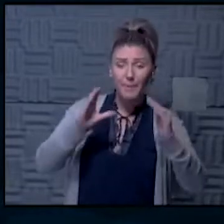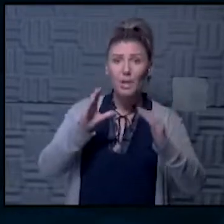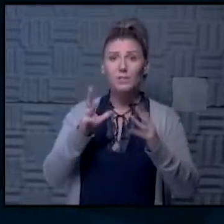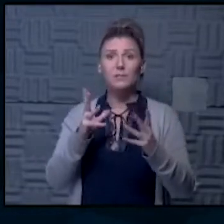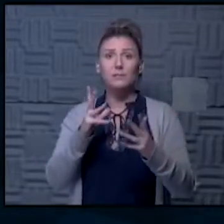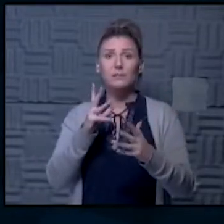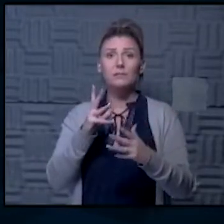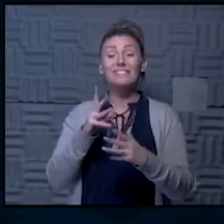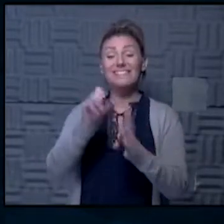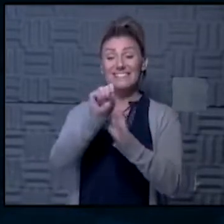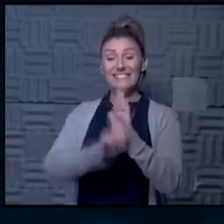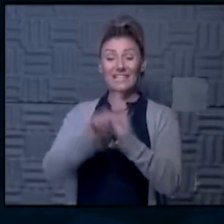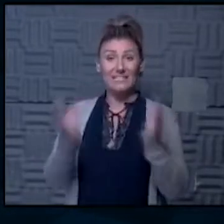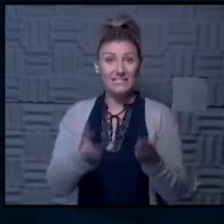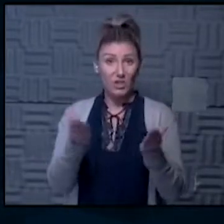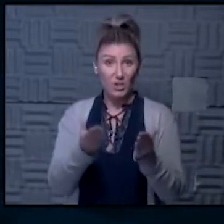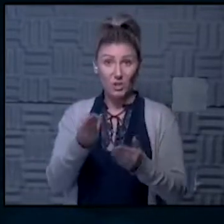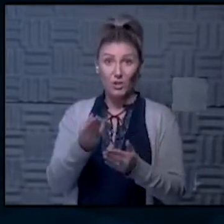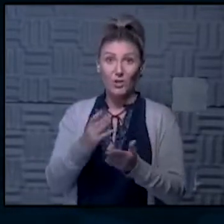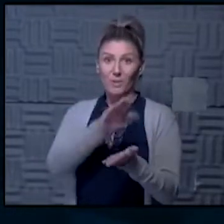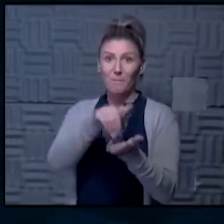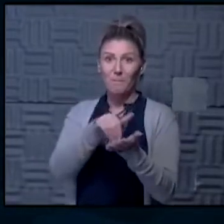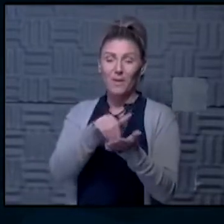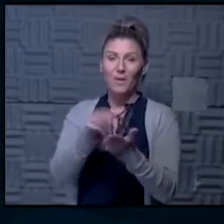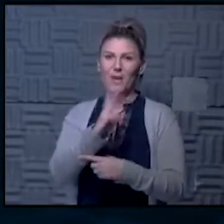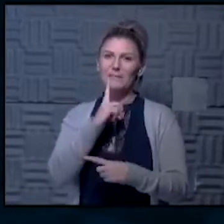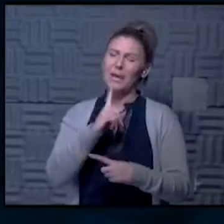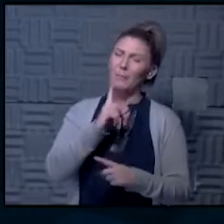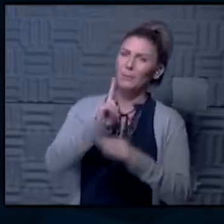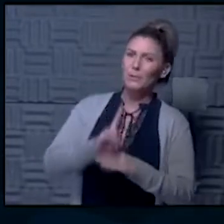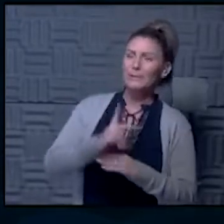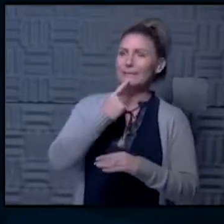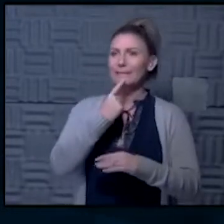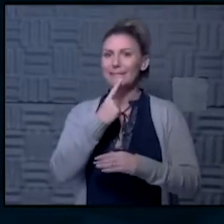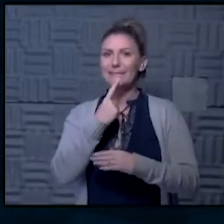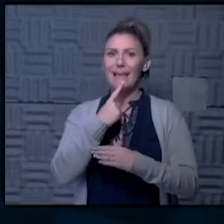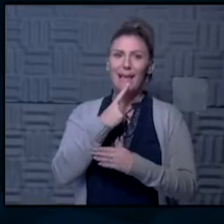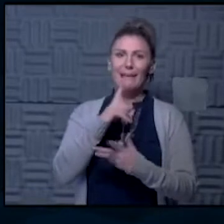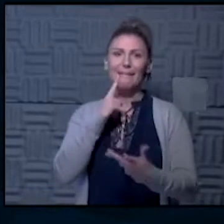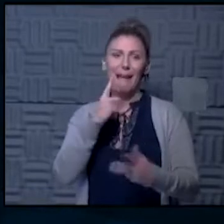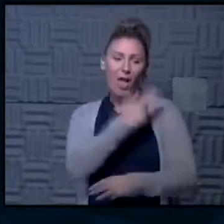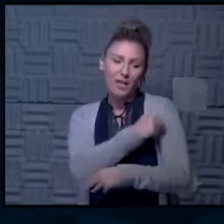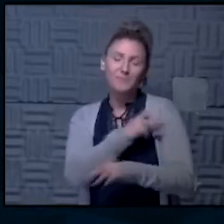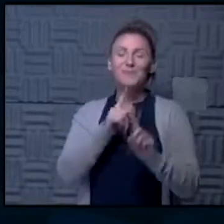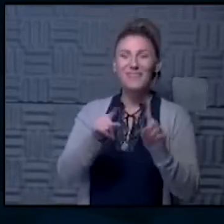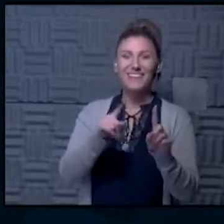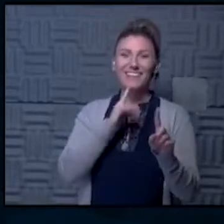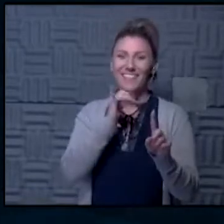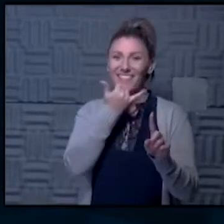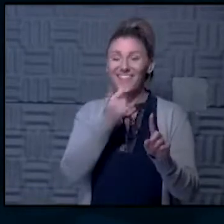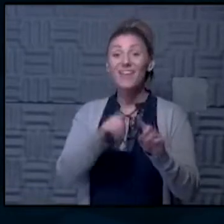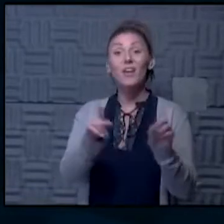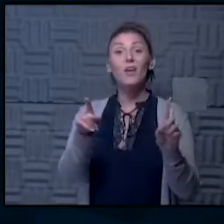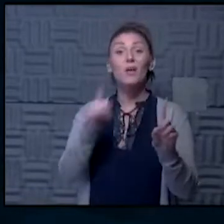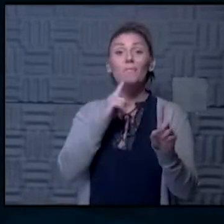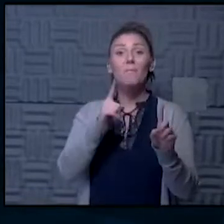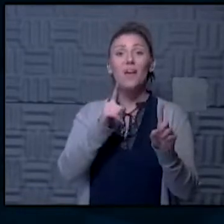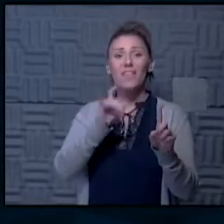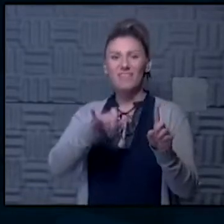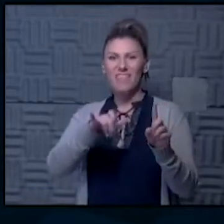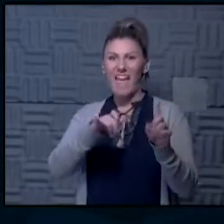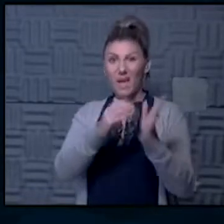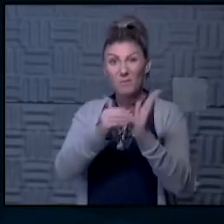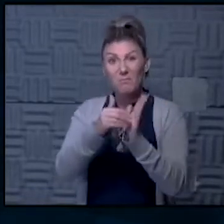sorry, comparison states here in the Midwest, I'm used to saying comparison hospitals, we see a pattern that begins to reinforce